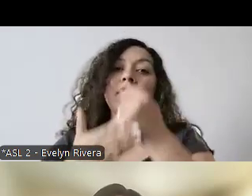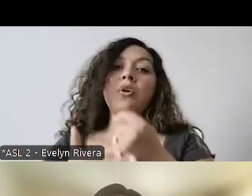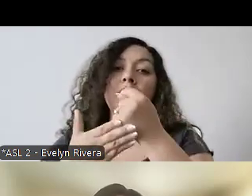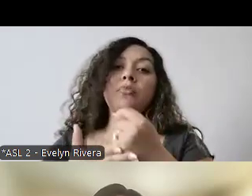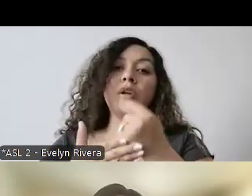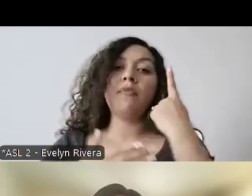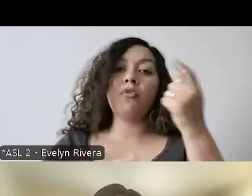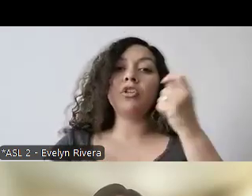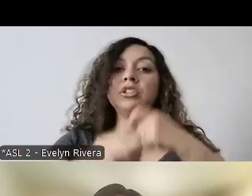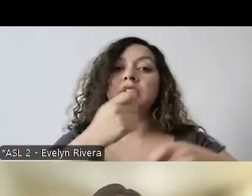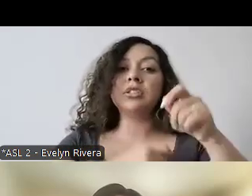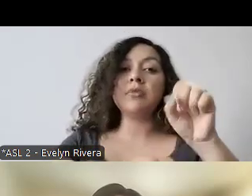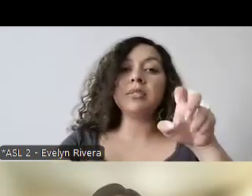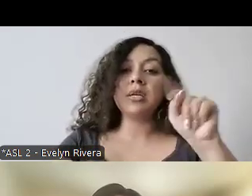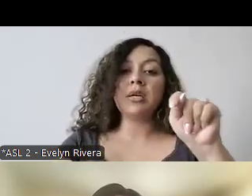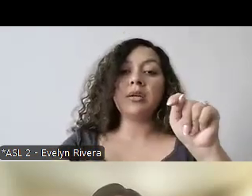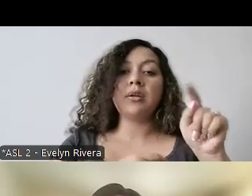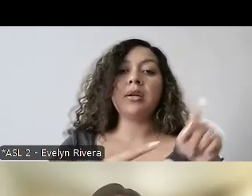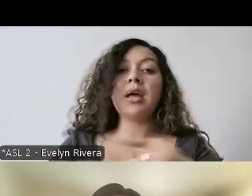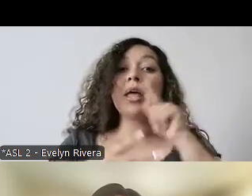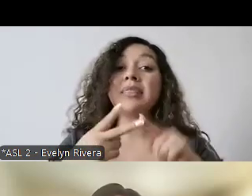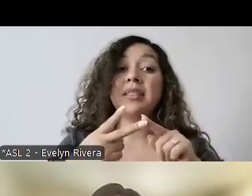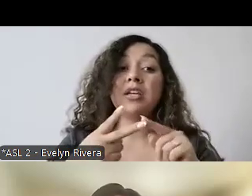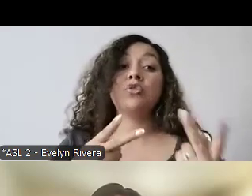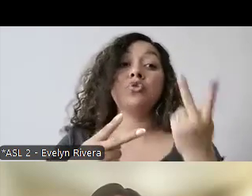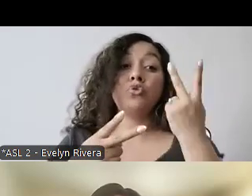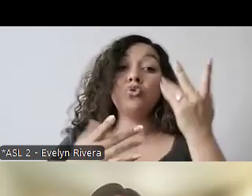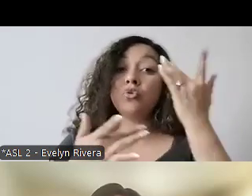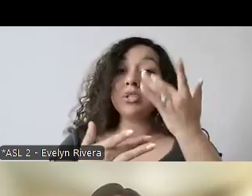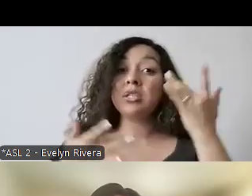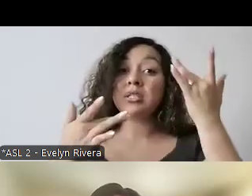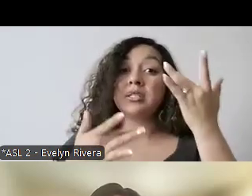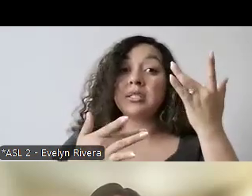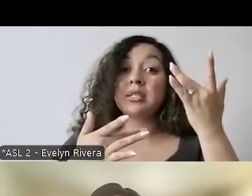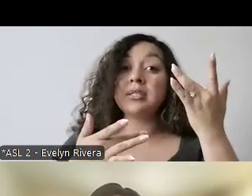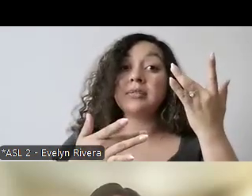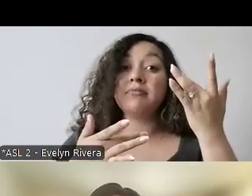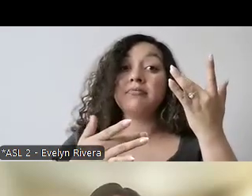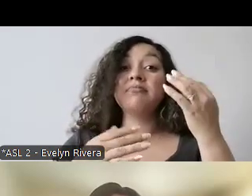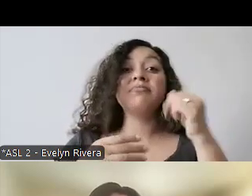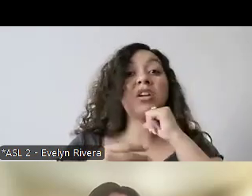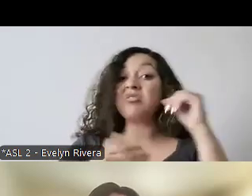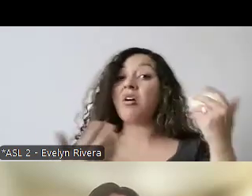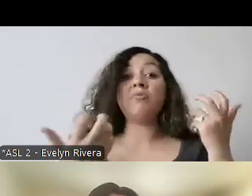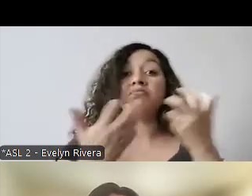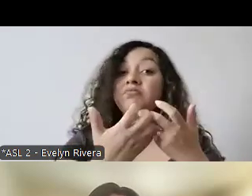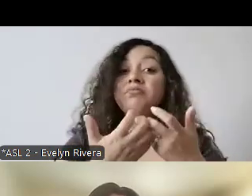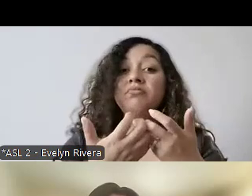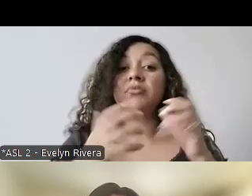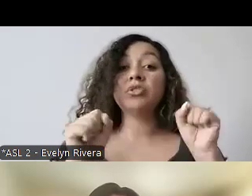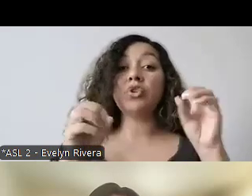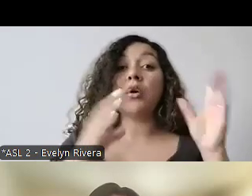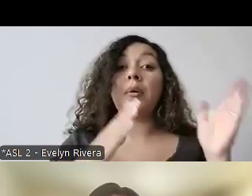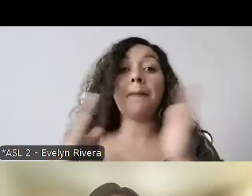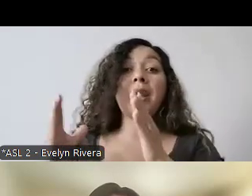for the symptomatic, and then the two disease modifying treatments are not therapeutic equivalent. So the plans that are covering